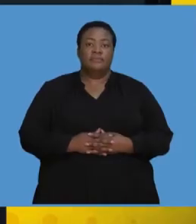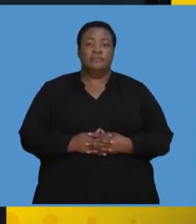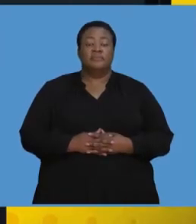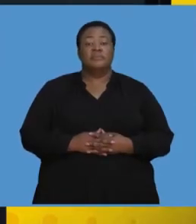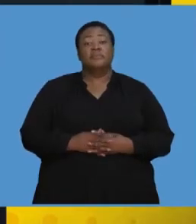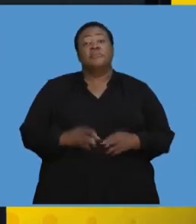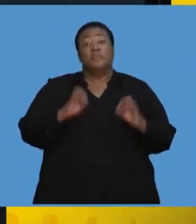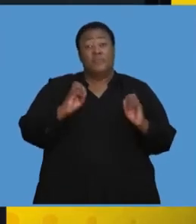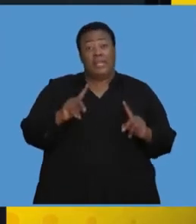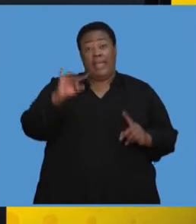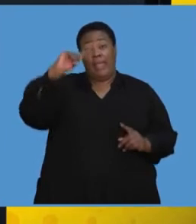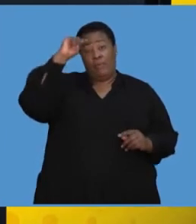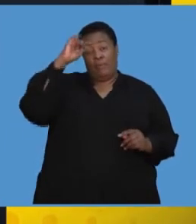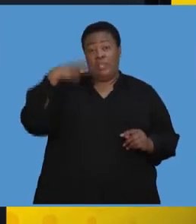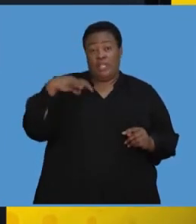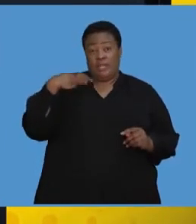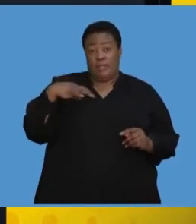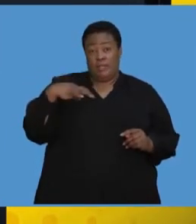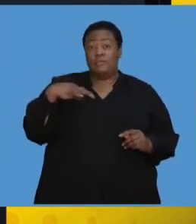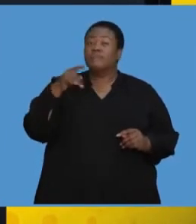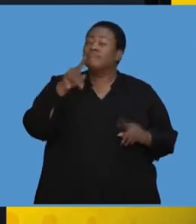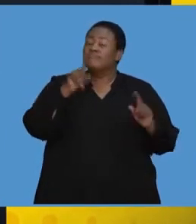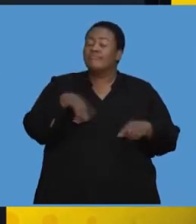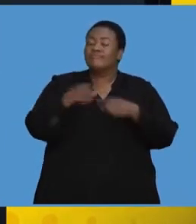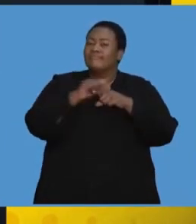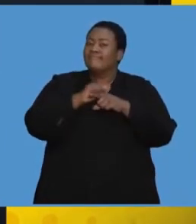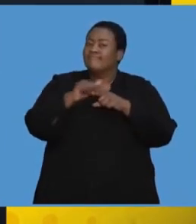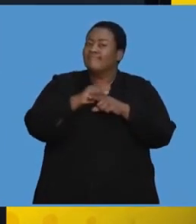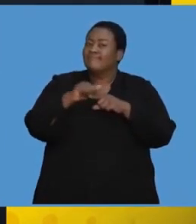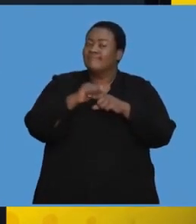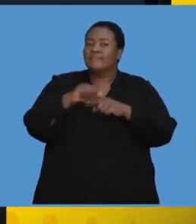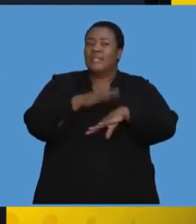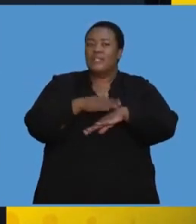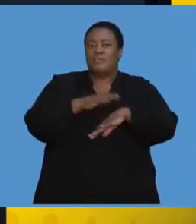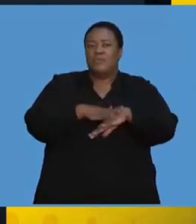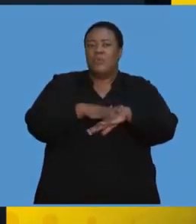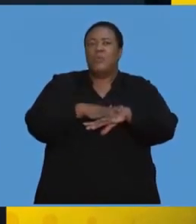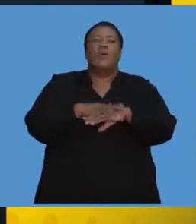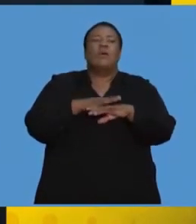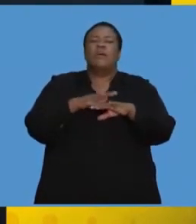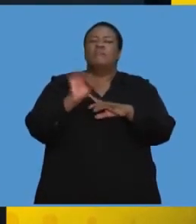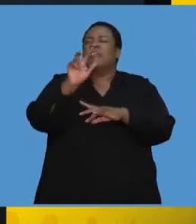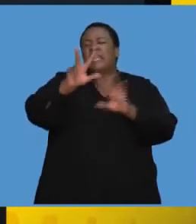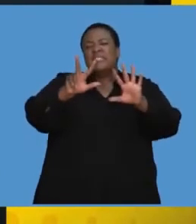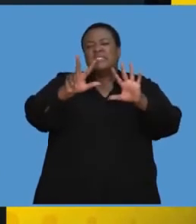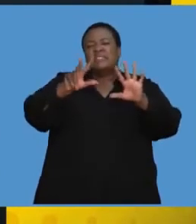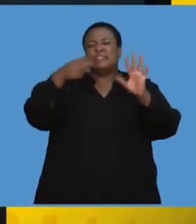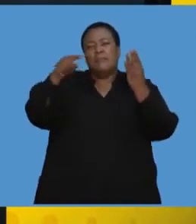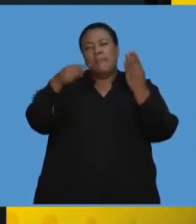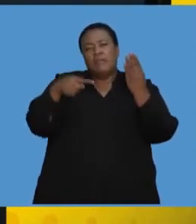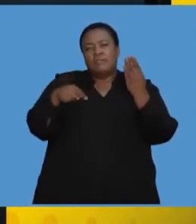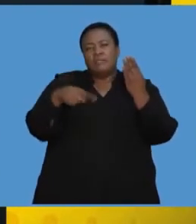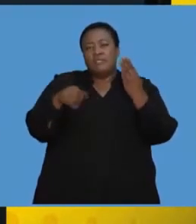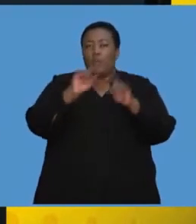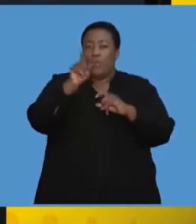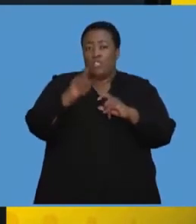Right, boys and girls, I encourage you guys to practice more typical 8-mark questions. You can find them on the Department of